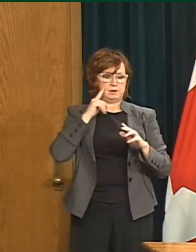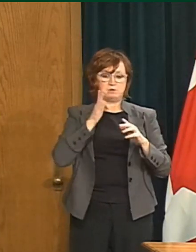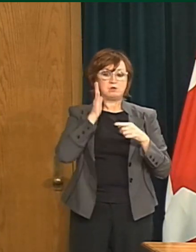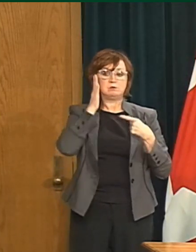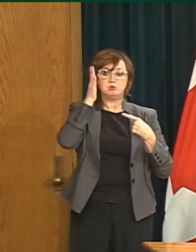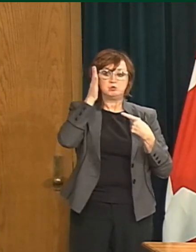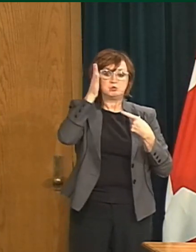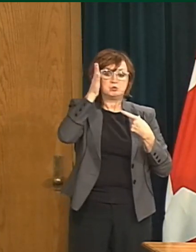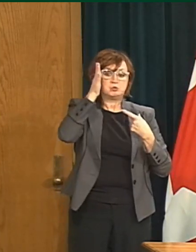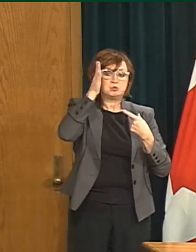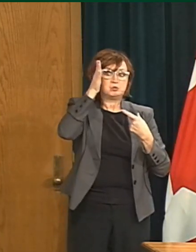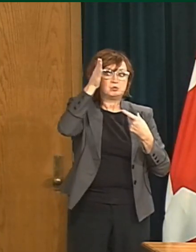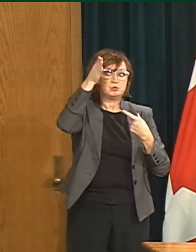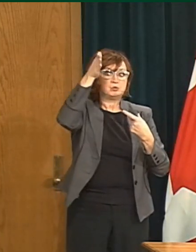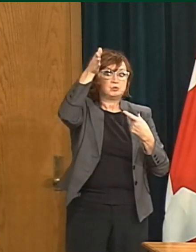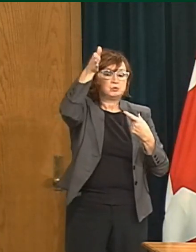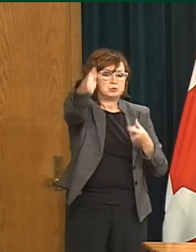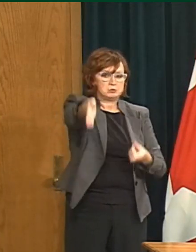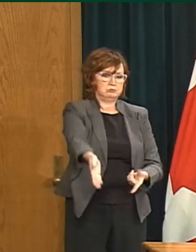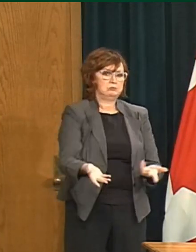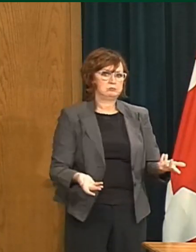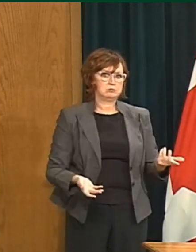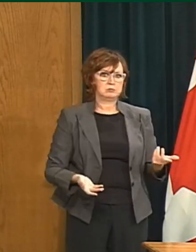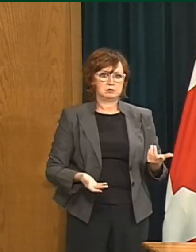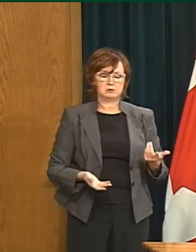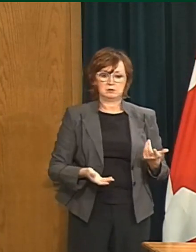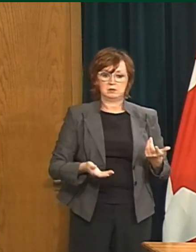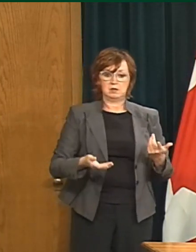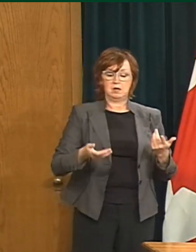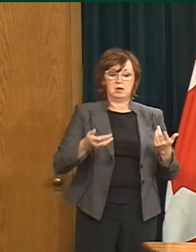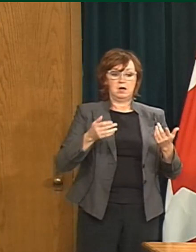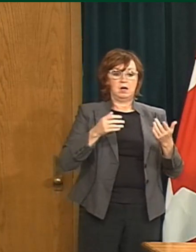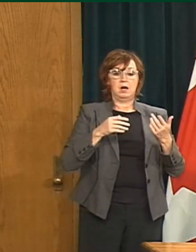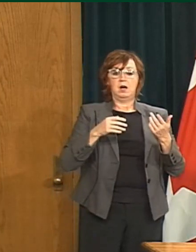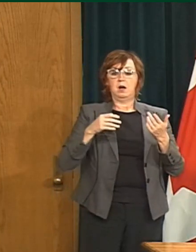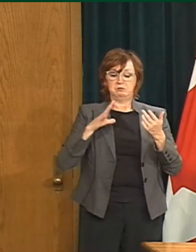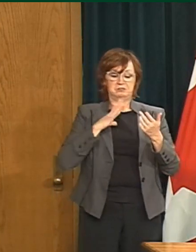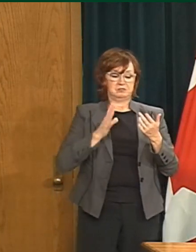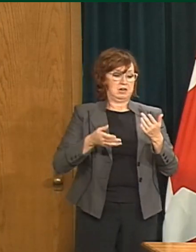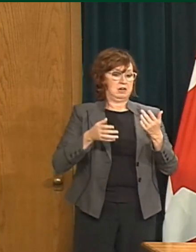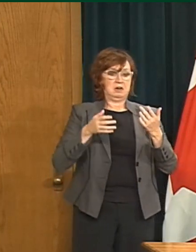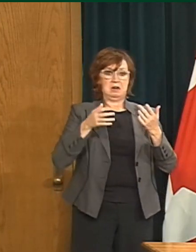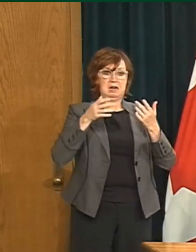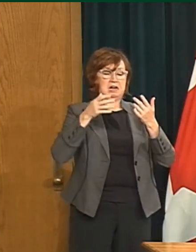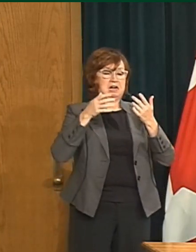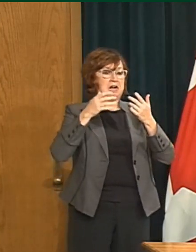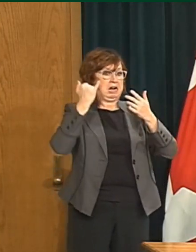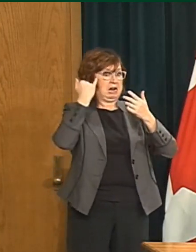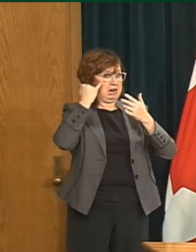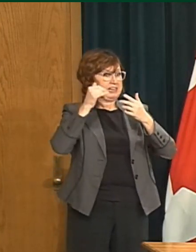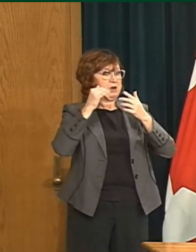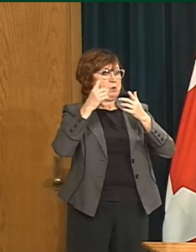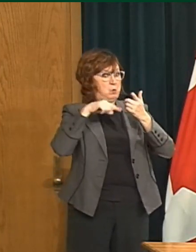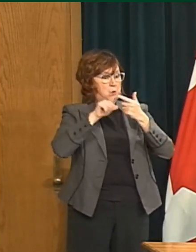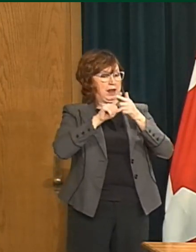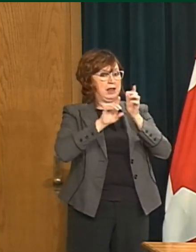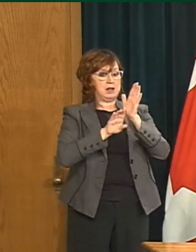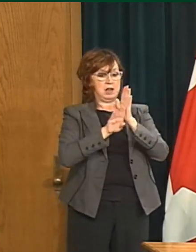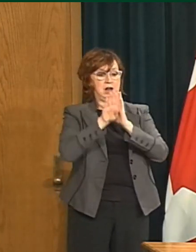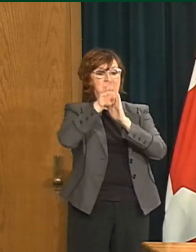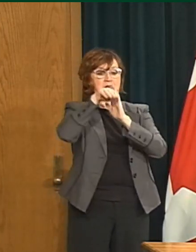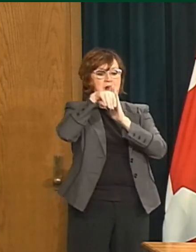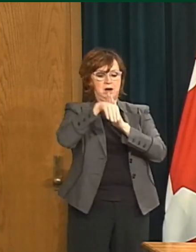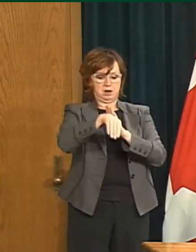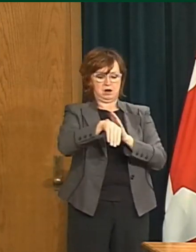the economic perspective, when we find ourselves on the backside of this curve, and I'm not certain when that will be, but when we do, you